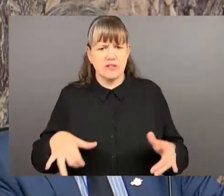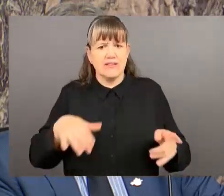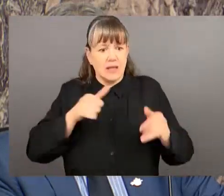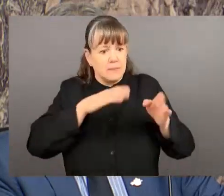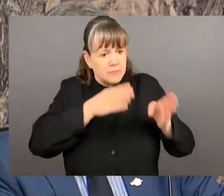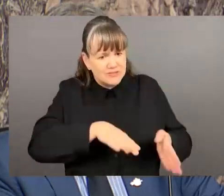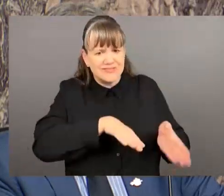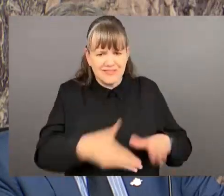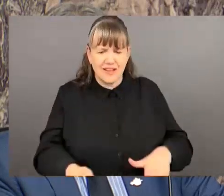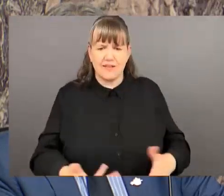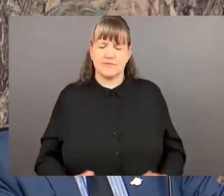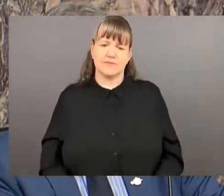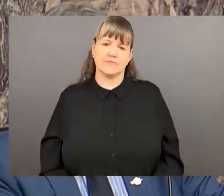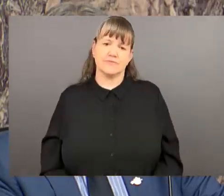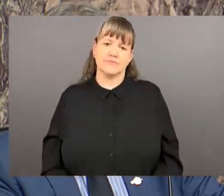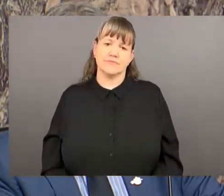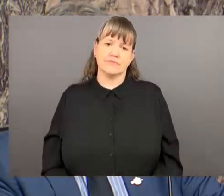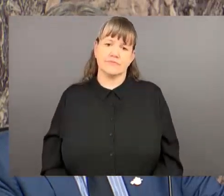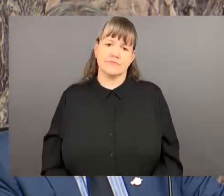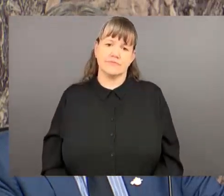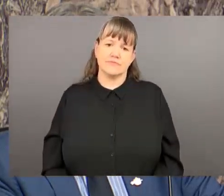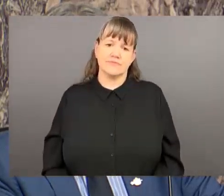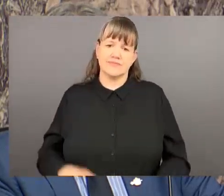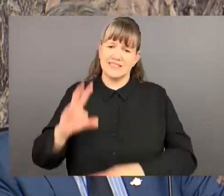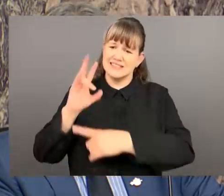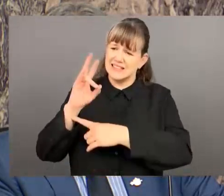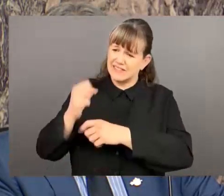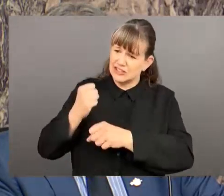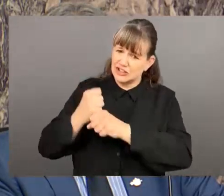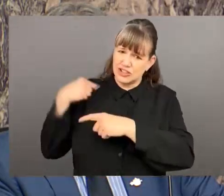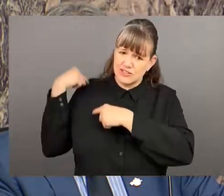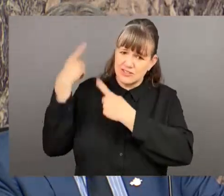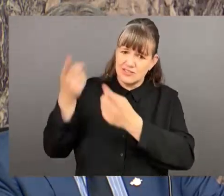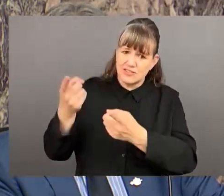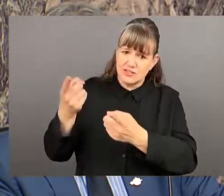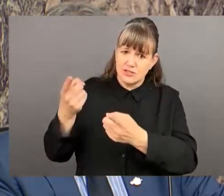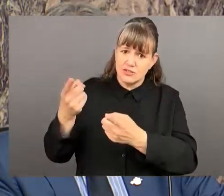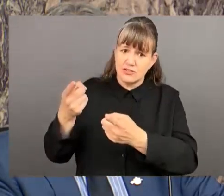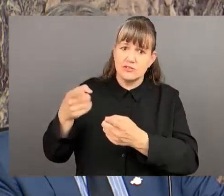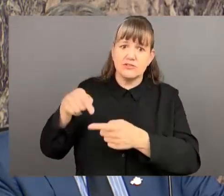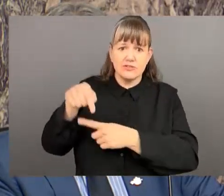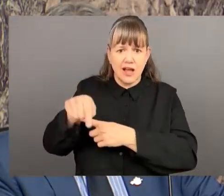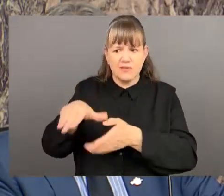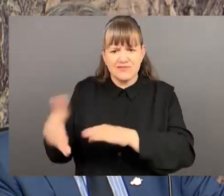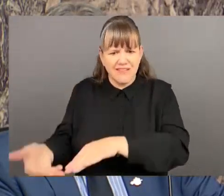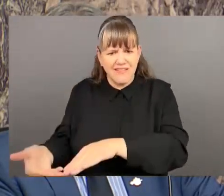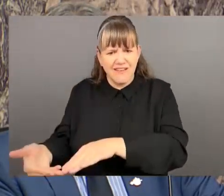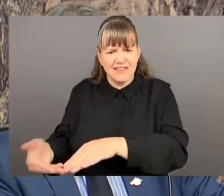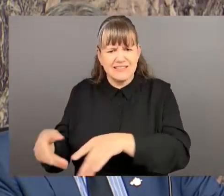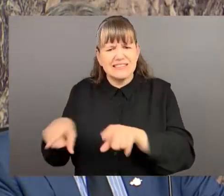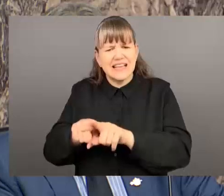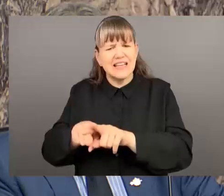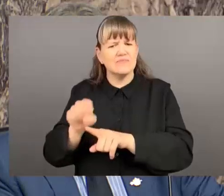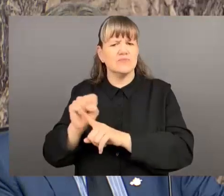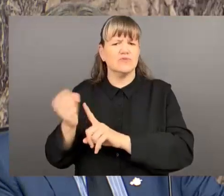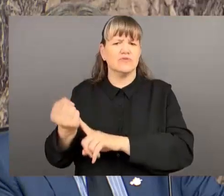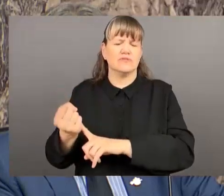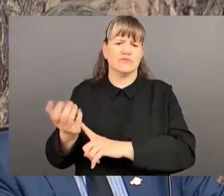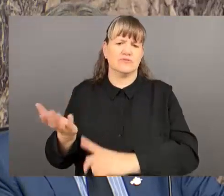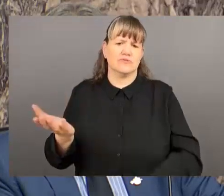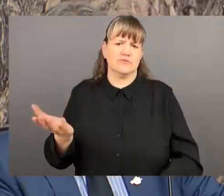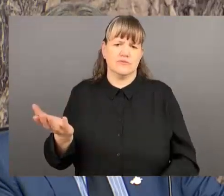7 years after this event, Diane Chandler died in similar conditions. Encouraged drug use, no permanent staff.